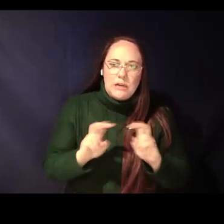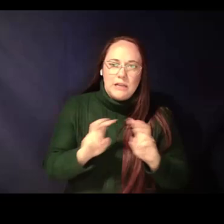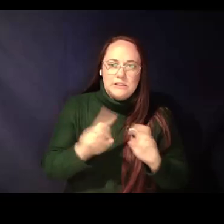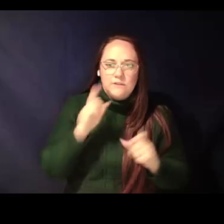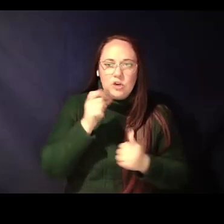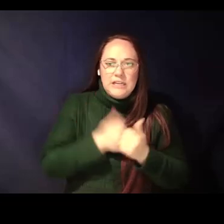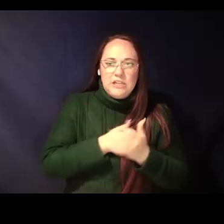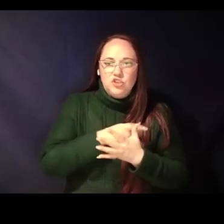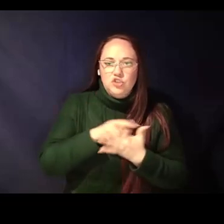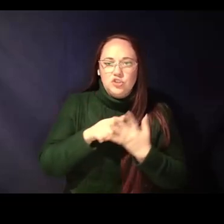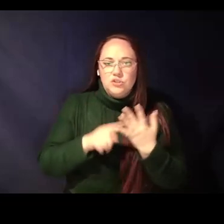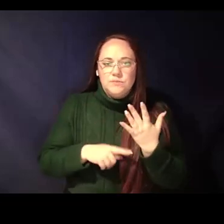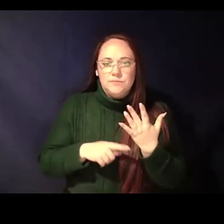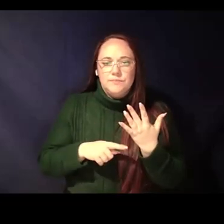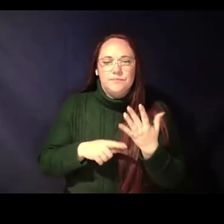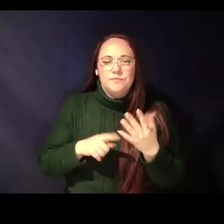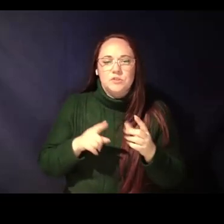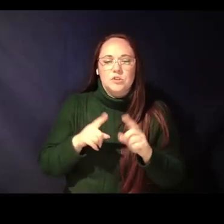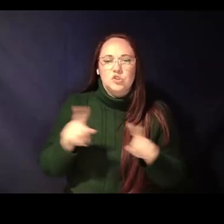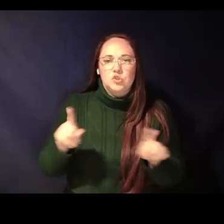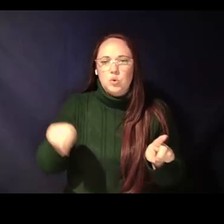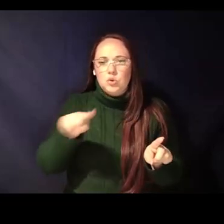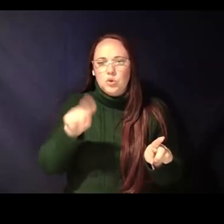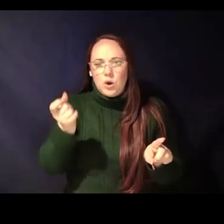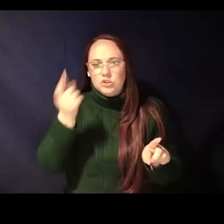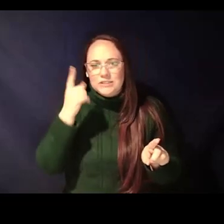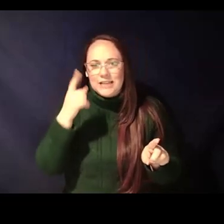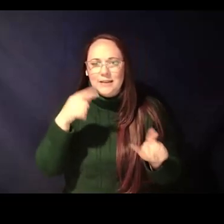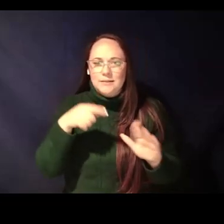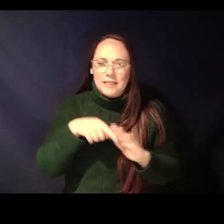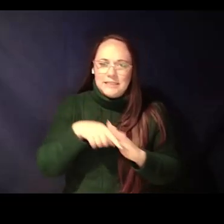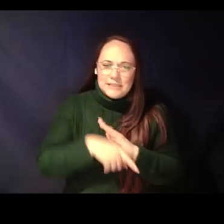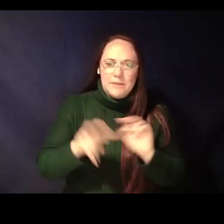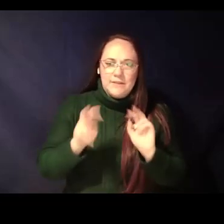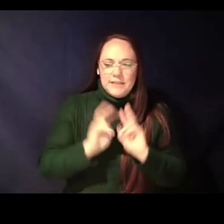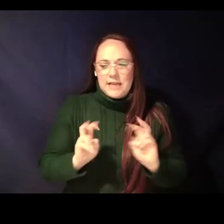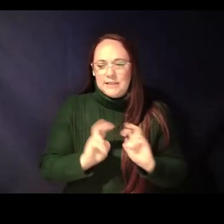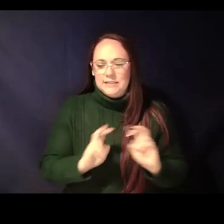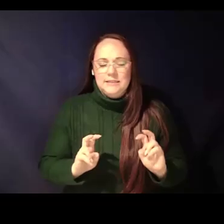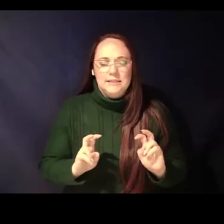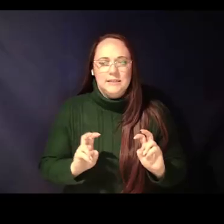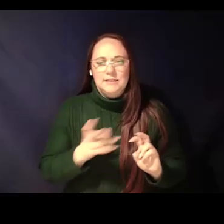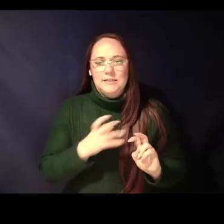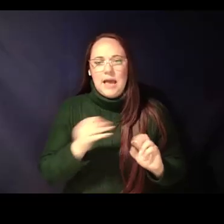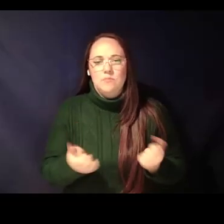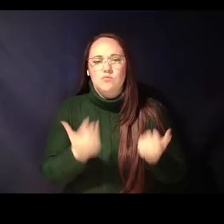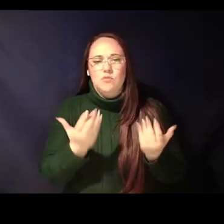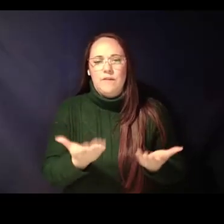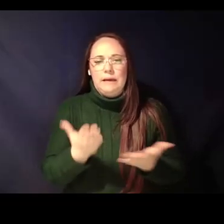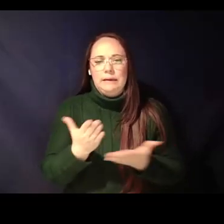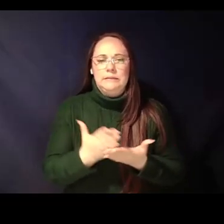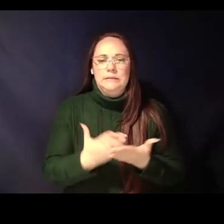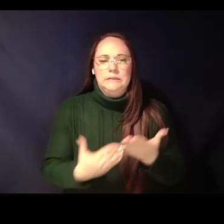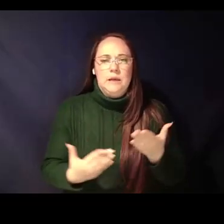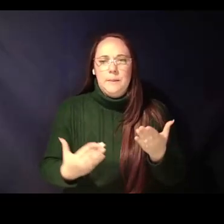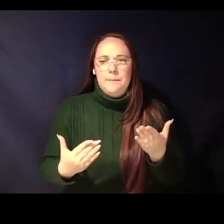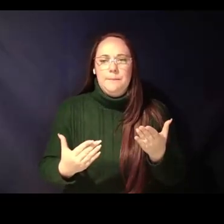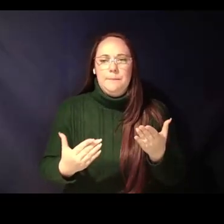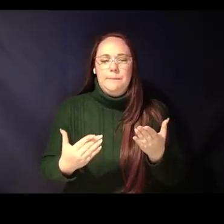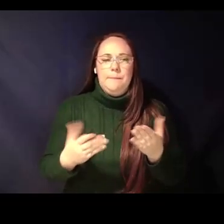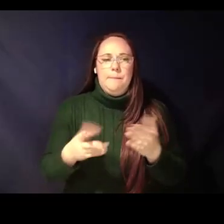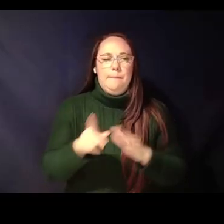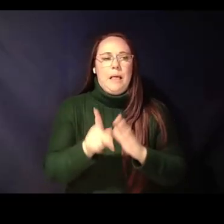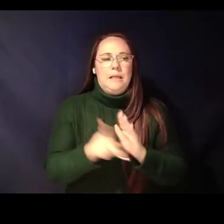areas, just to give you a sense of the depth of the analysis that we did and provide a little bit more policy